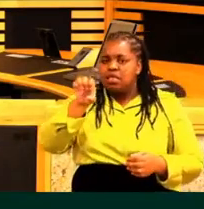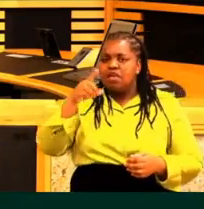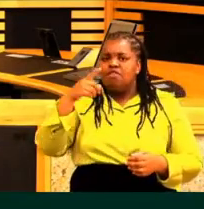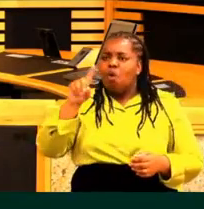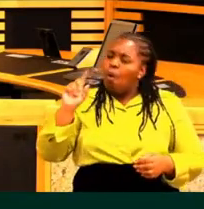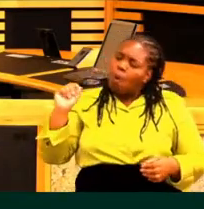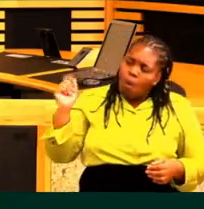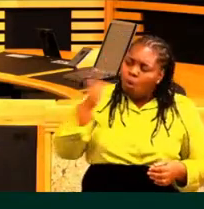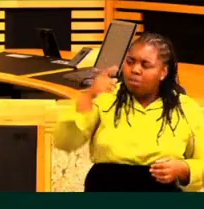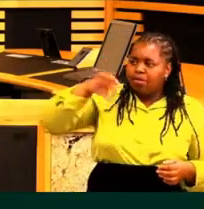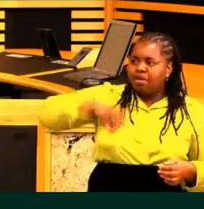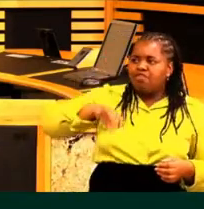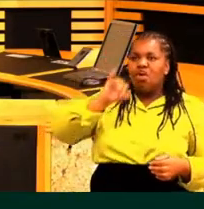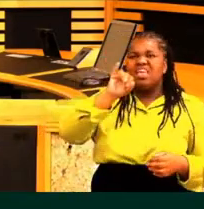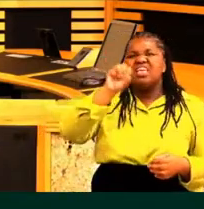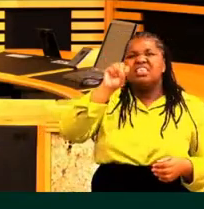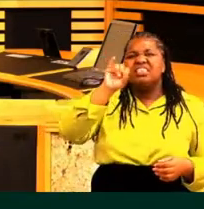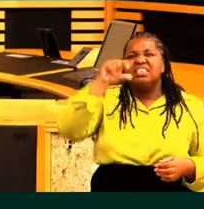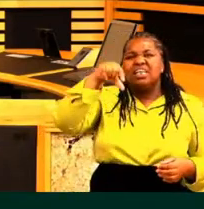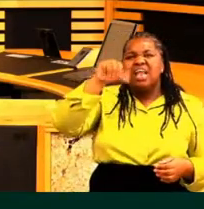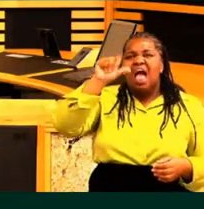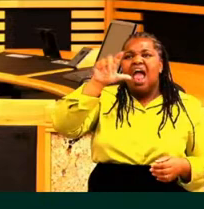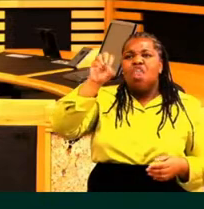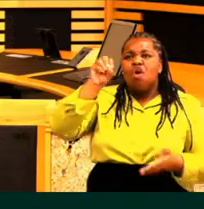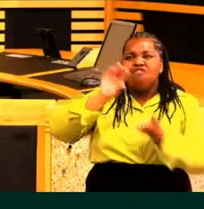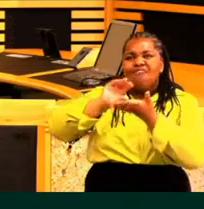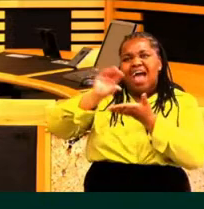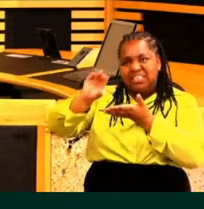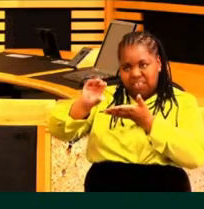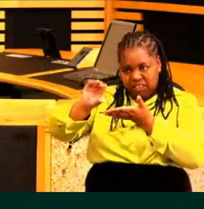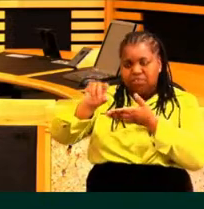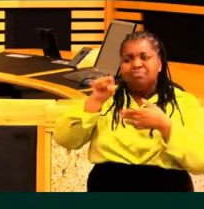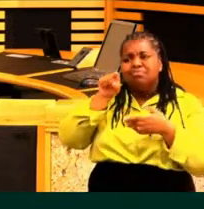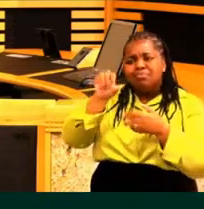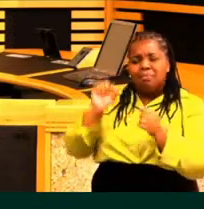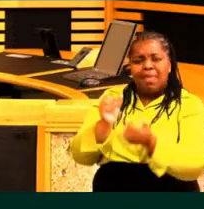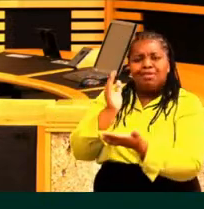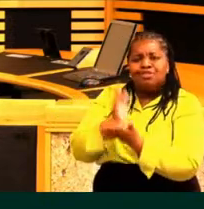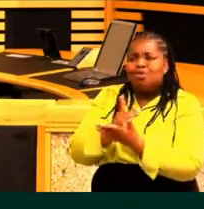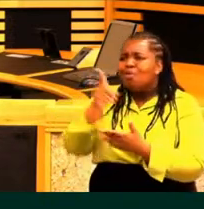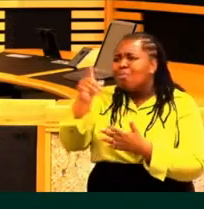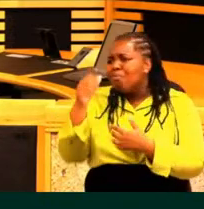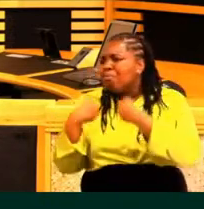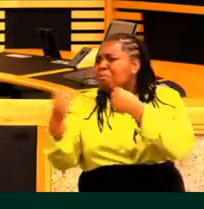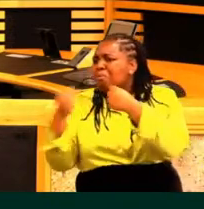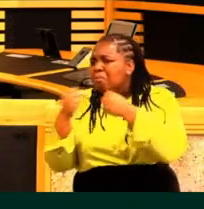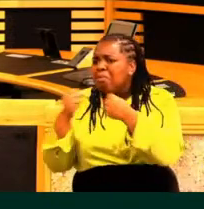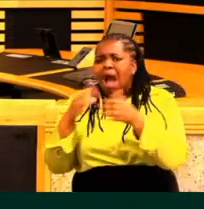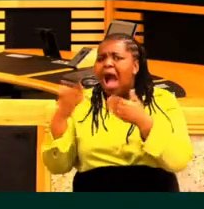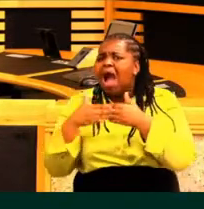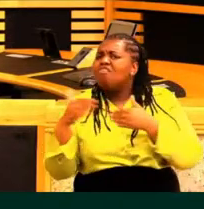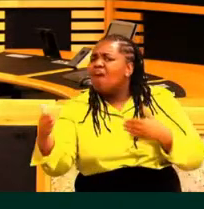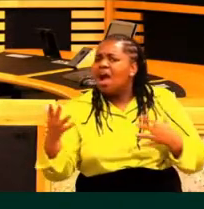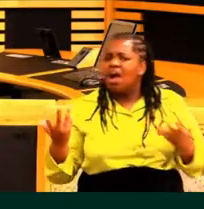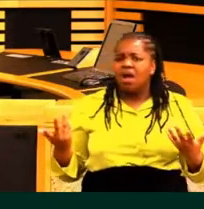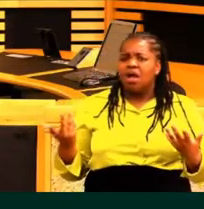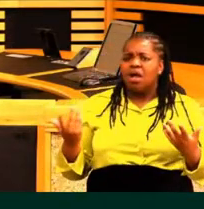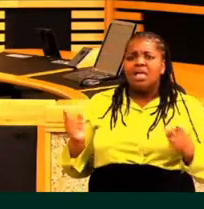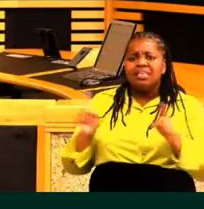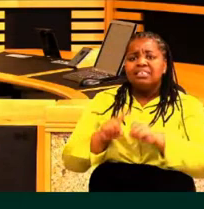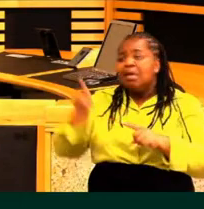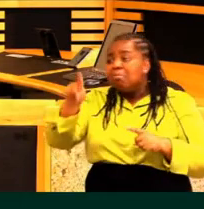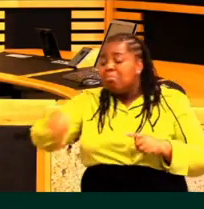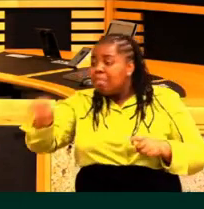all beneficiaries of scholar fund to establish how far they are in terms of employment creation and beneficiaries themselves